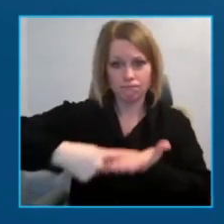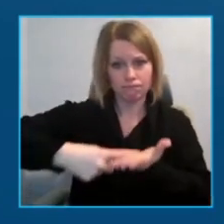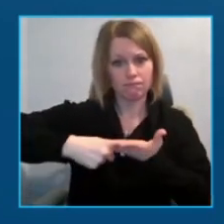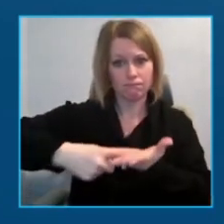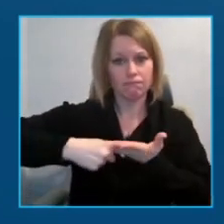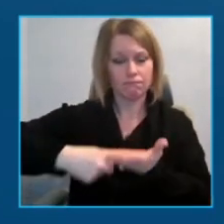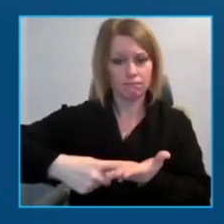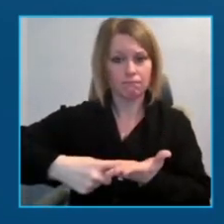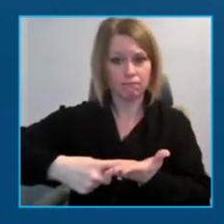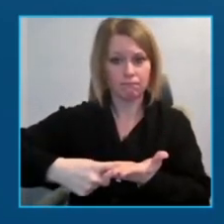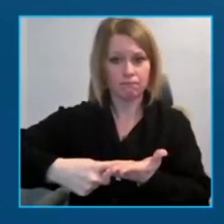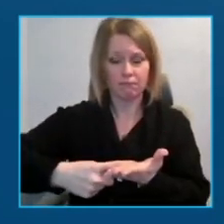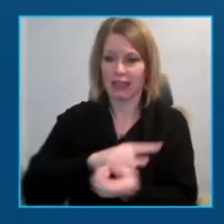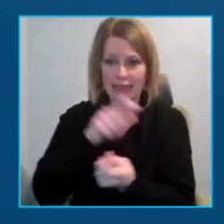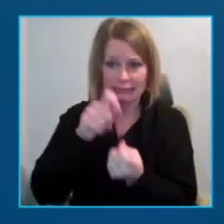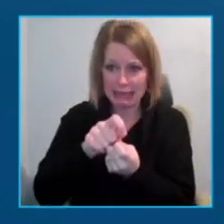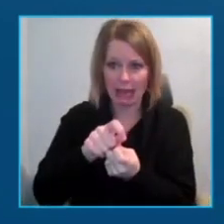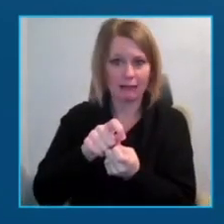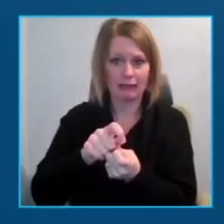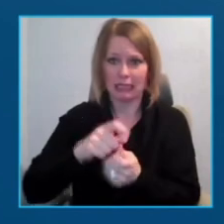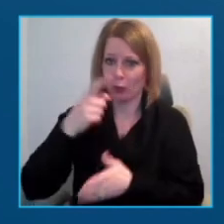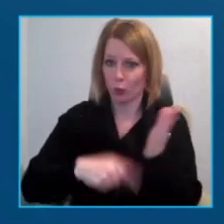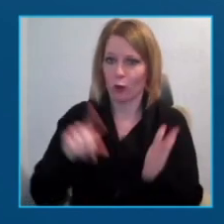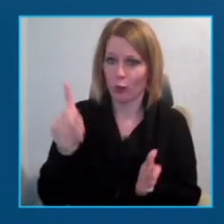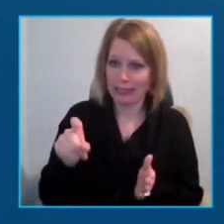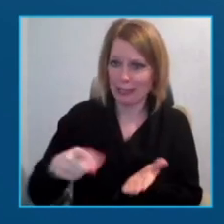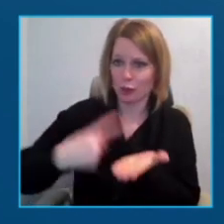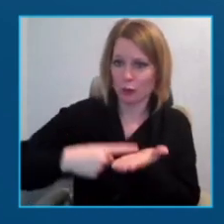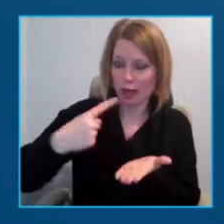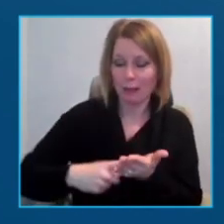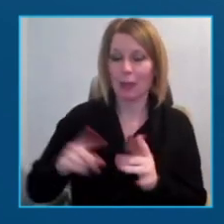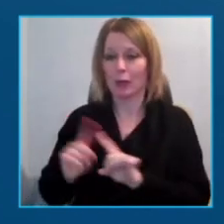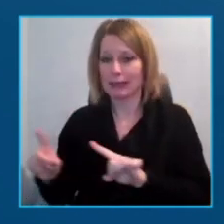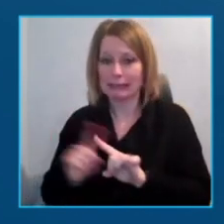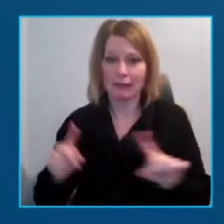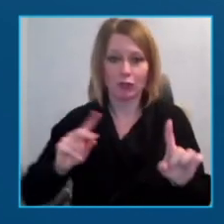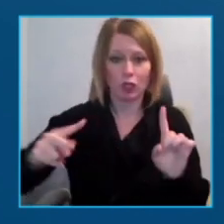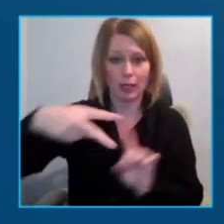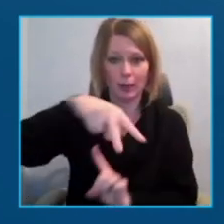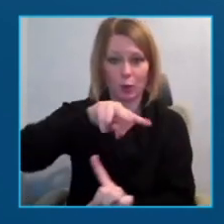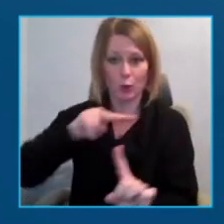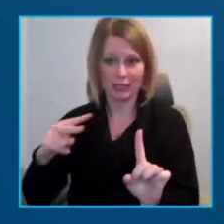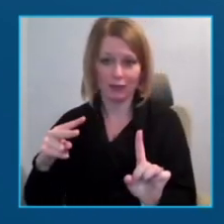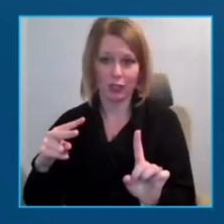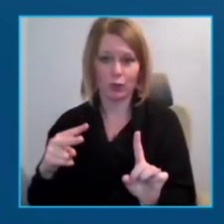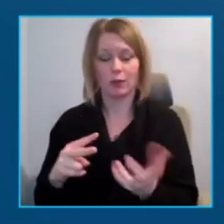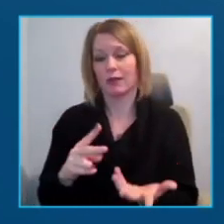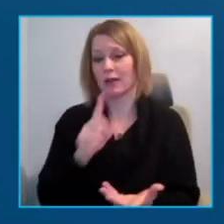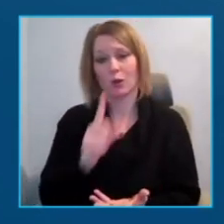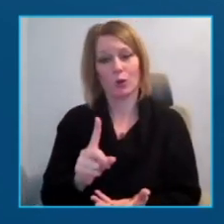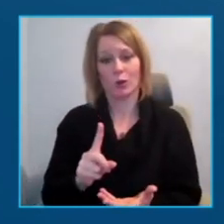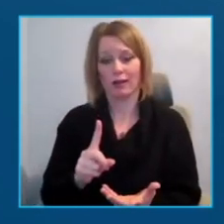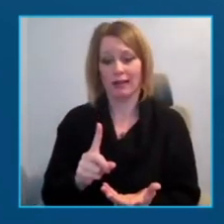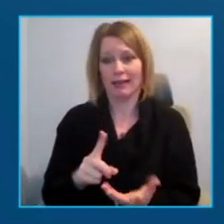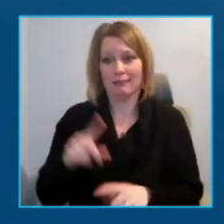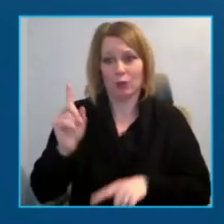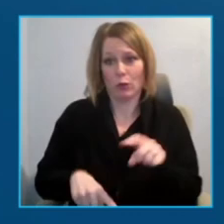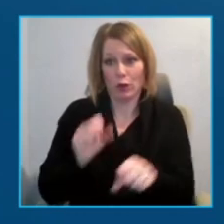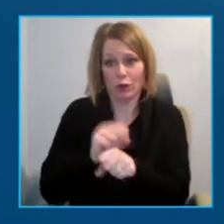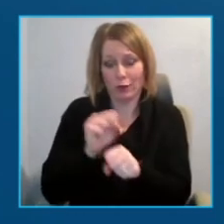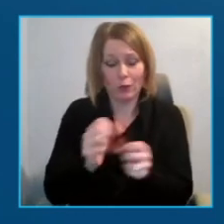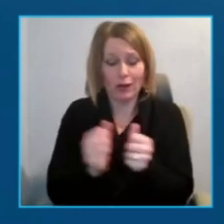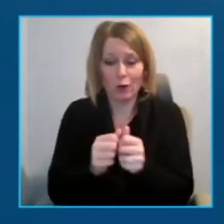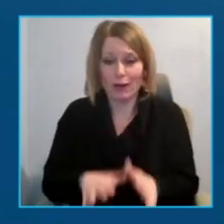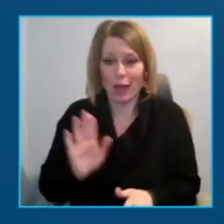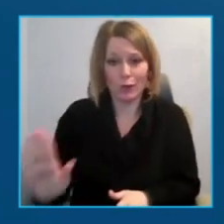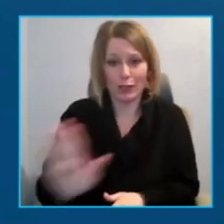exactly what this is about and points of view here. We couldn't do this work without all of your input. Now that